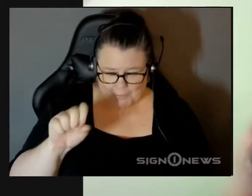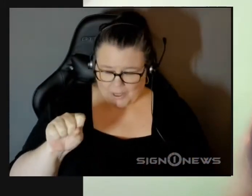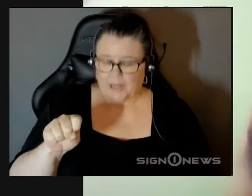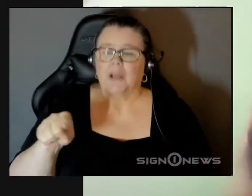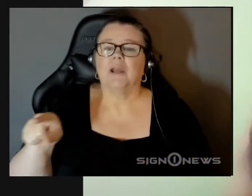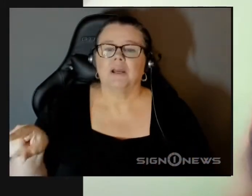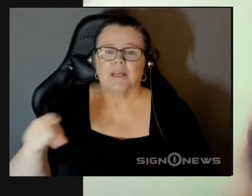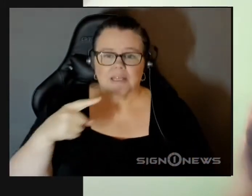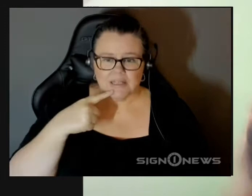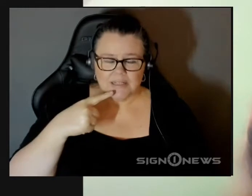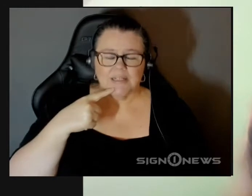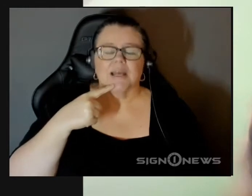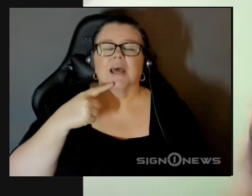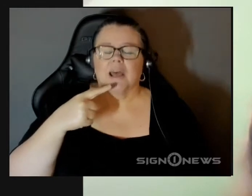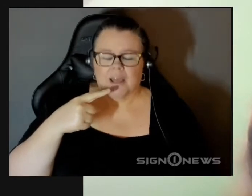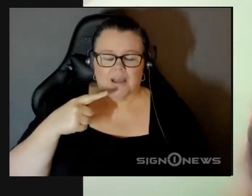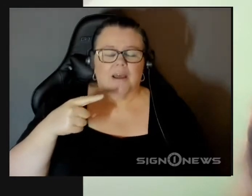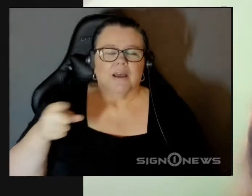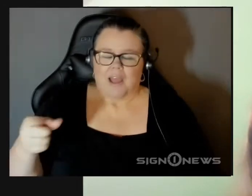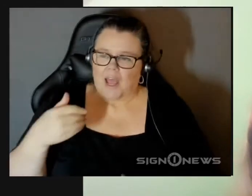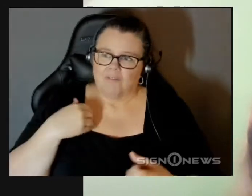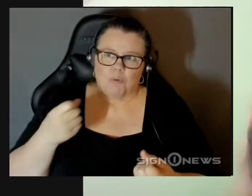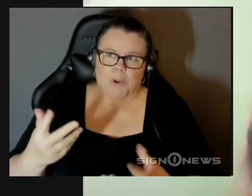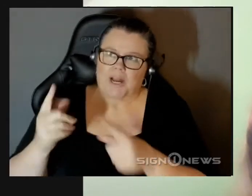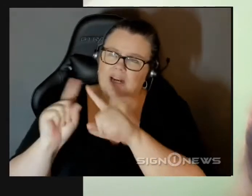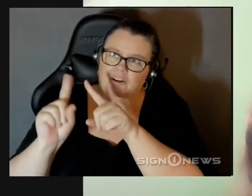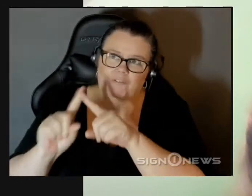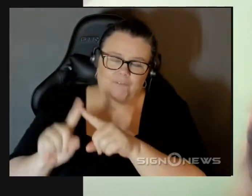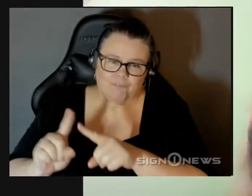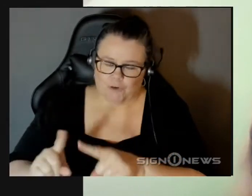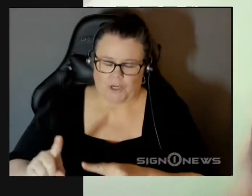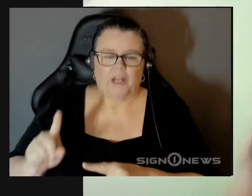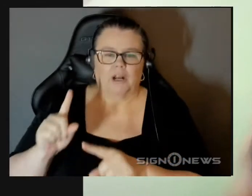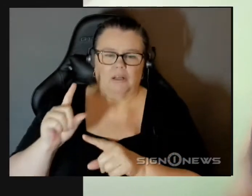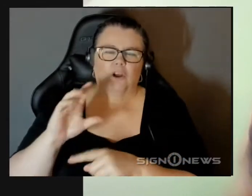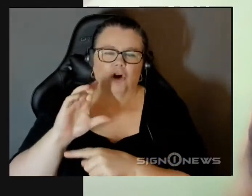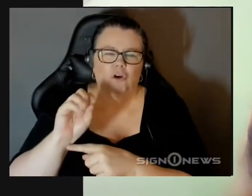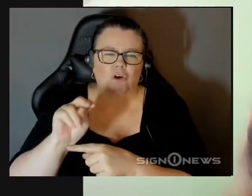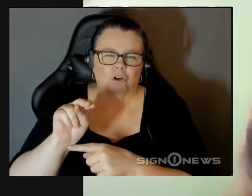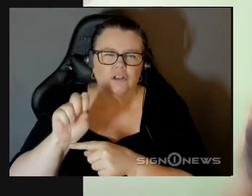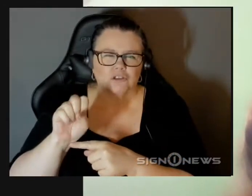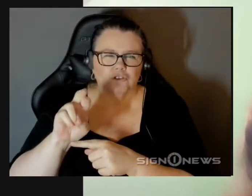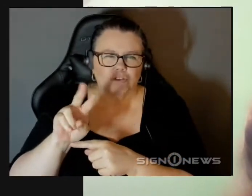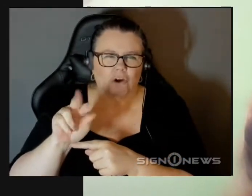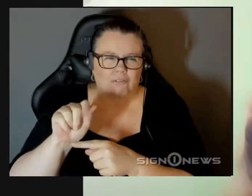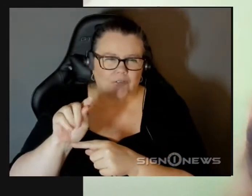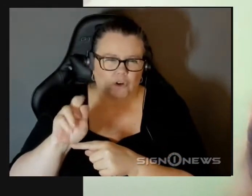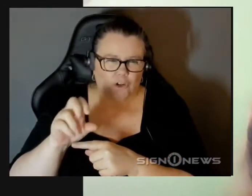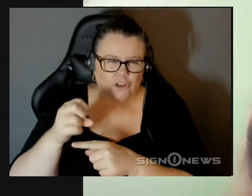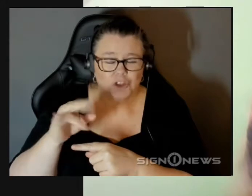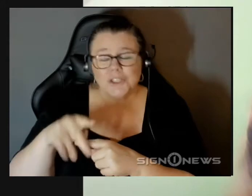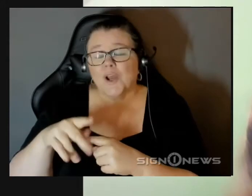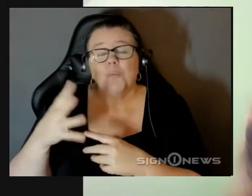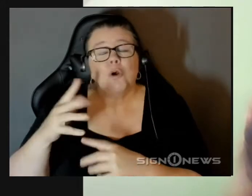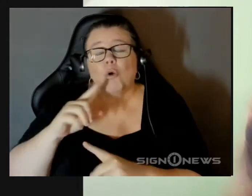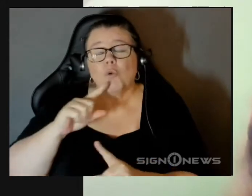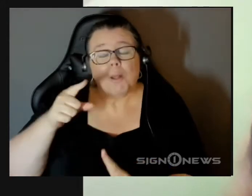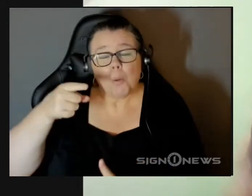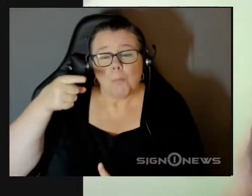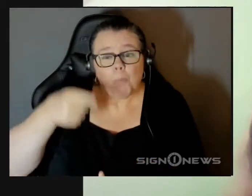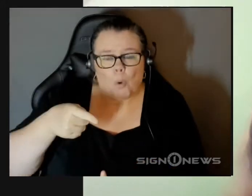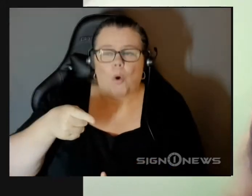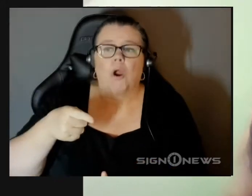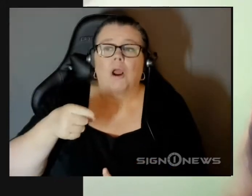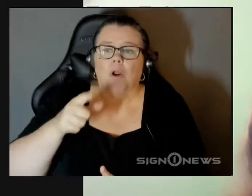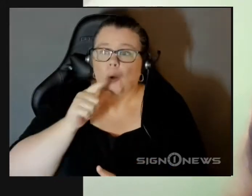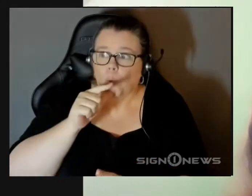different kinds of arrangements. But really what we're talking about here is it's a court involvement. So the court believes a person cannot